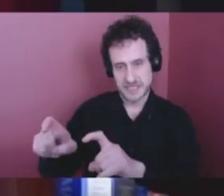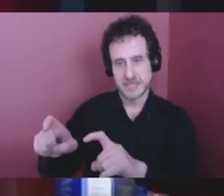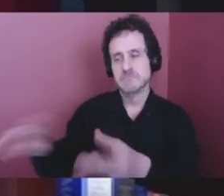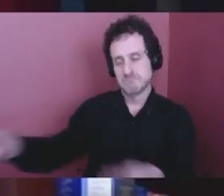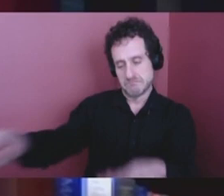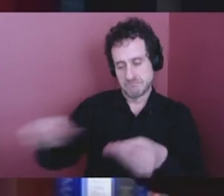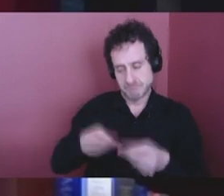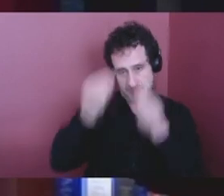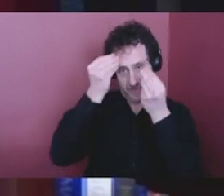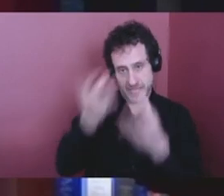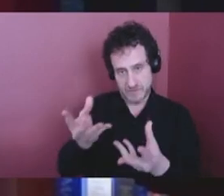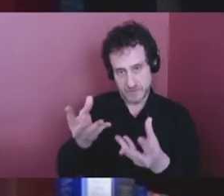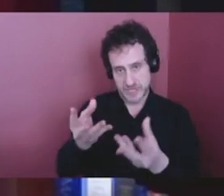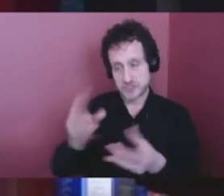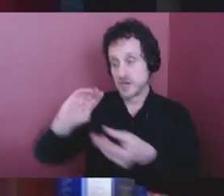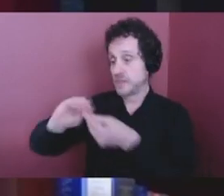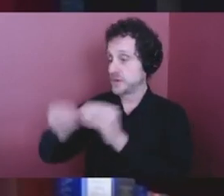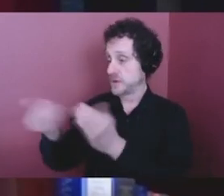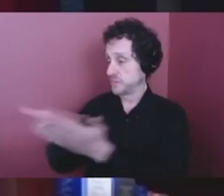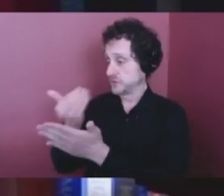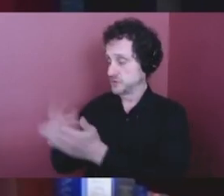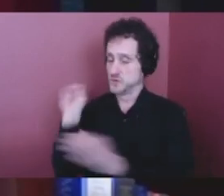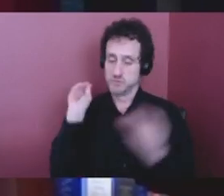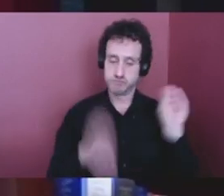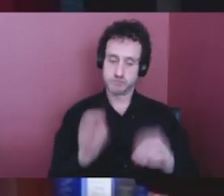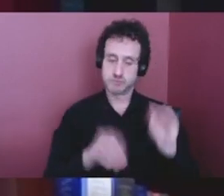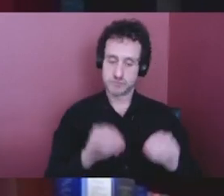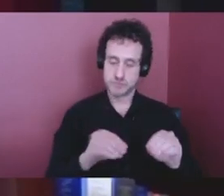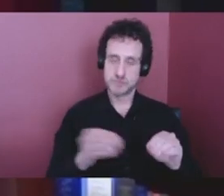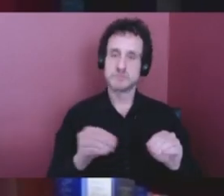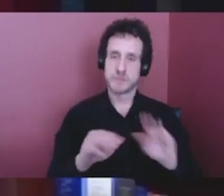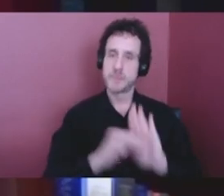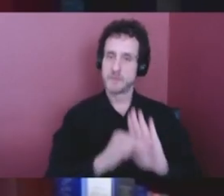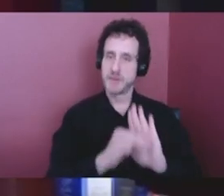last modeling update, the researchers